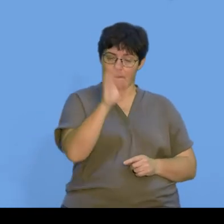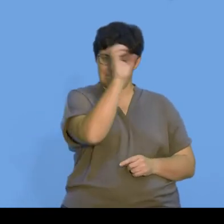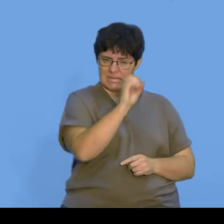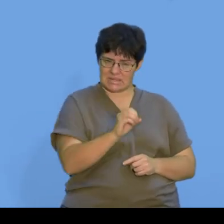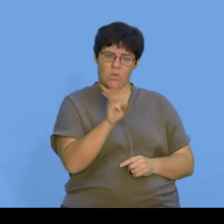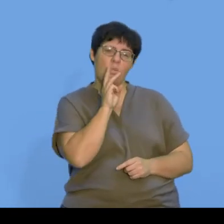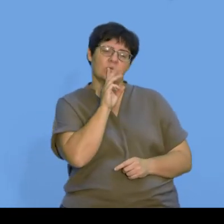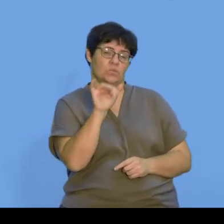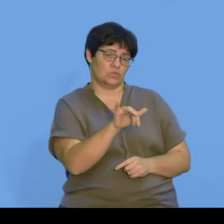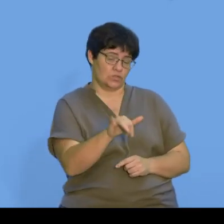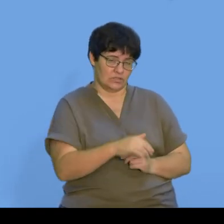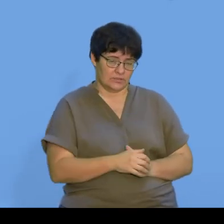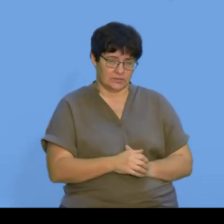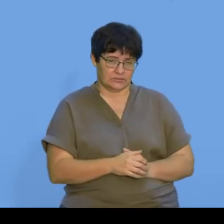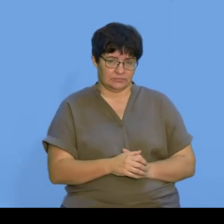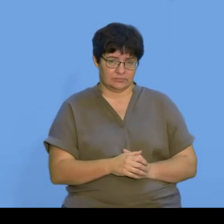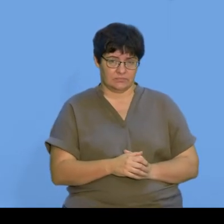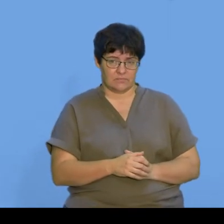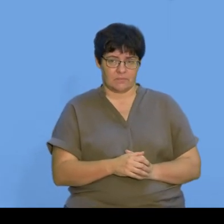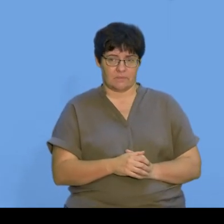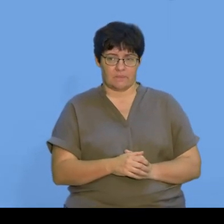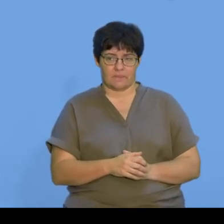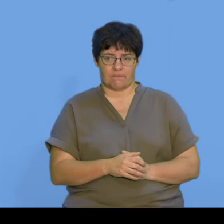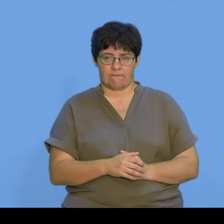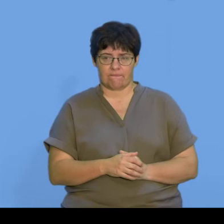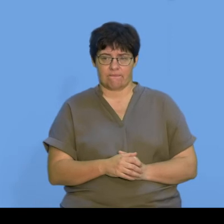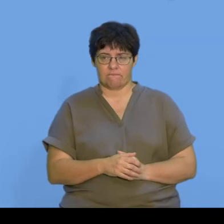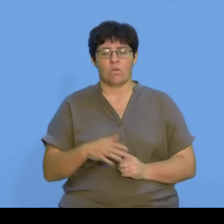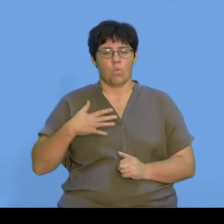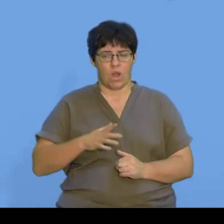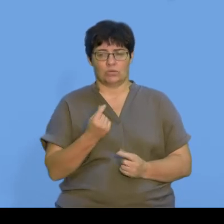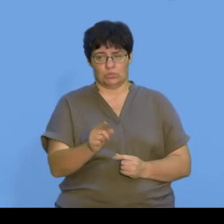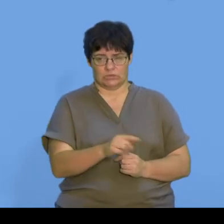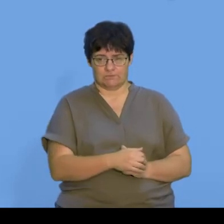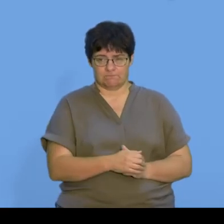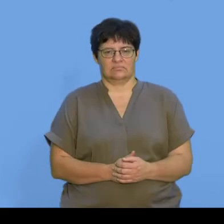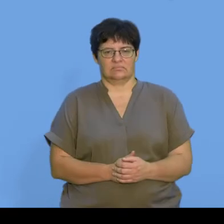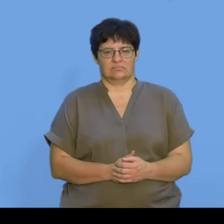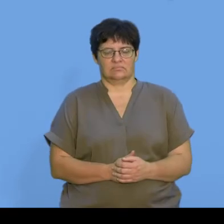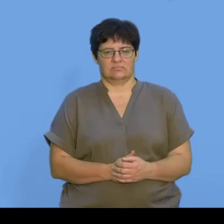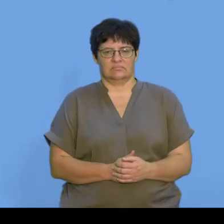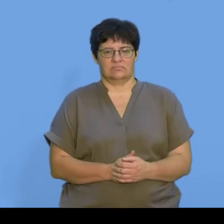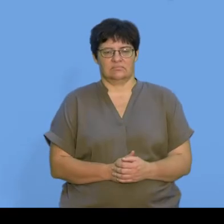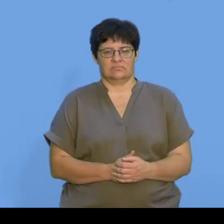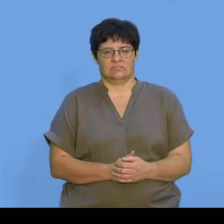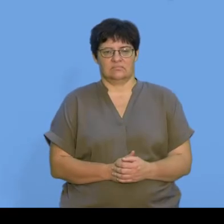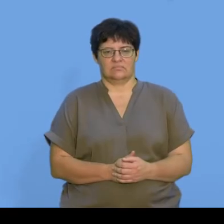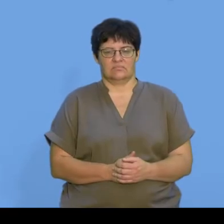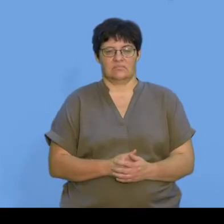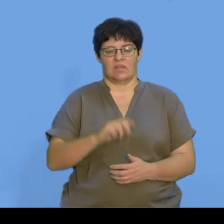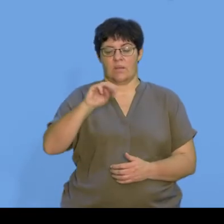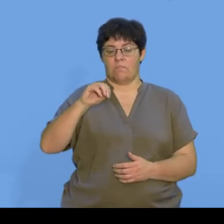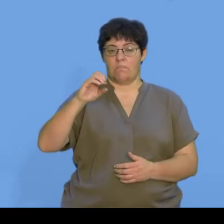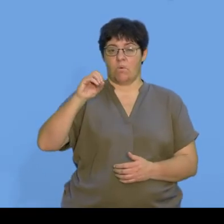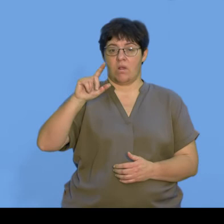is actually water, right? So that's what we want to do, right? So the molar mass